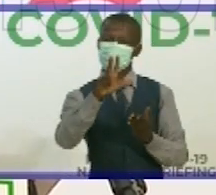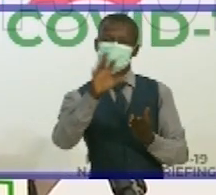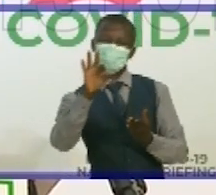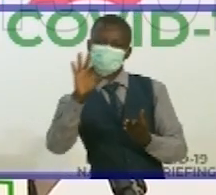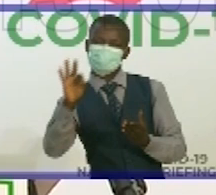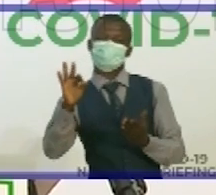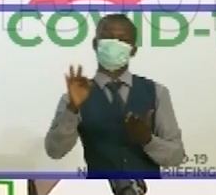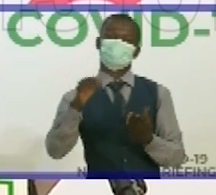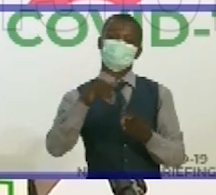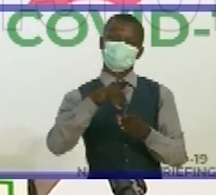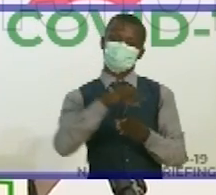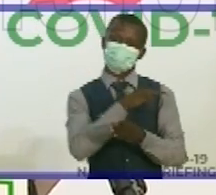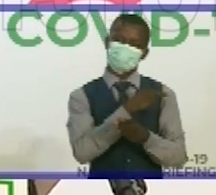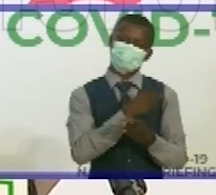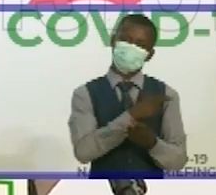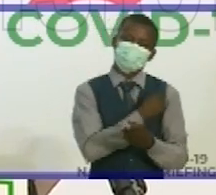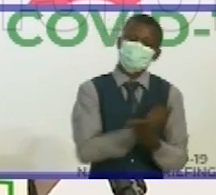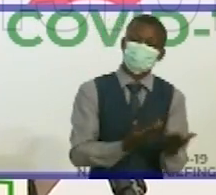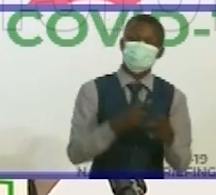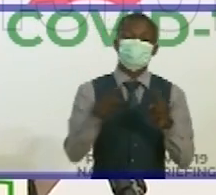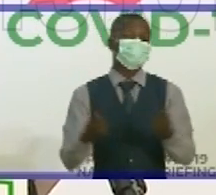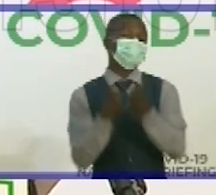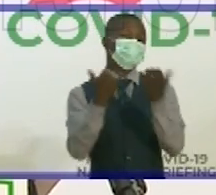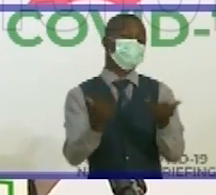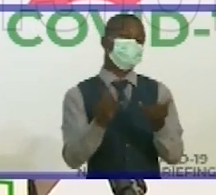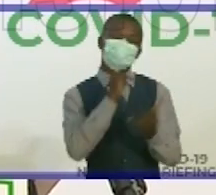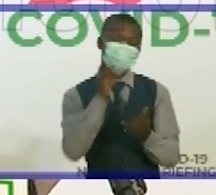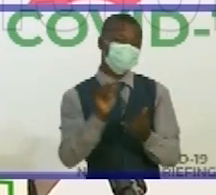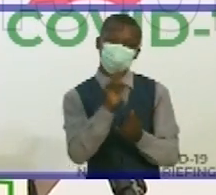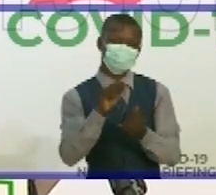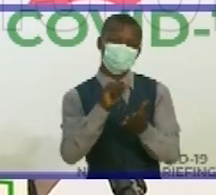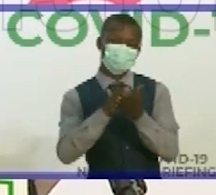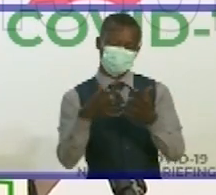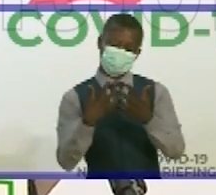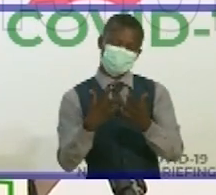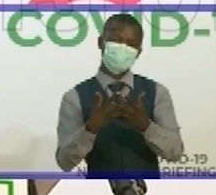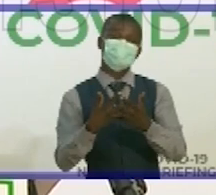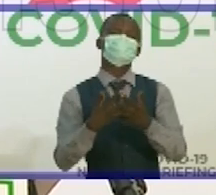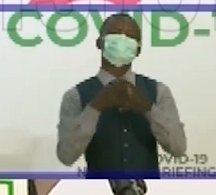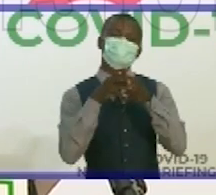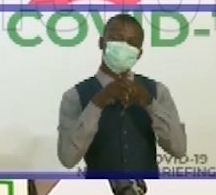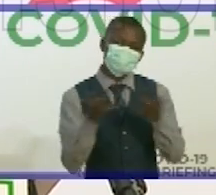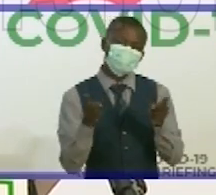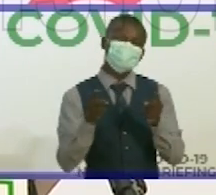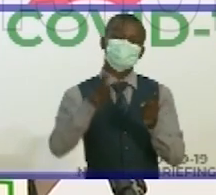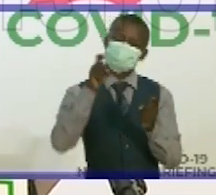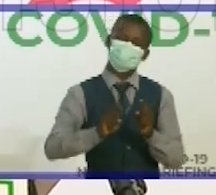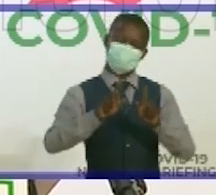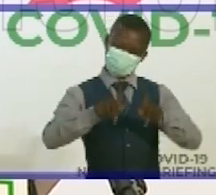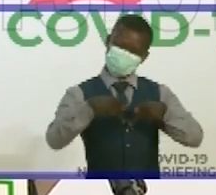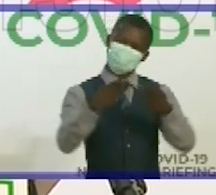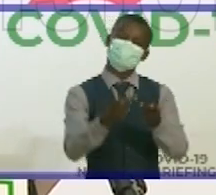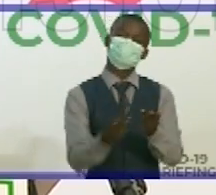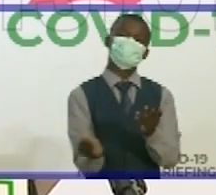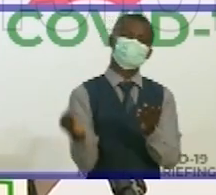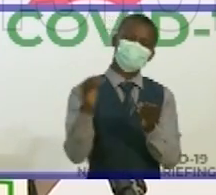399 health facilities. But the challenge is not in the gene expert machines themselves, is that we need to provide an additional level